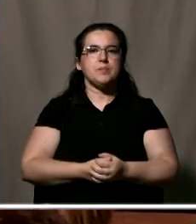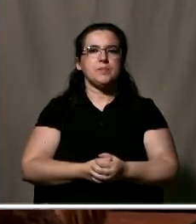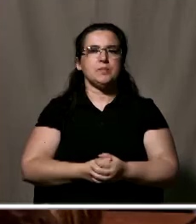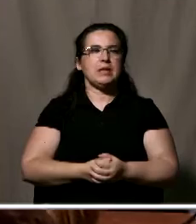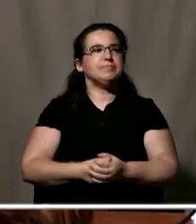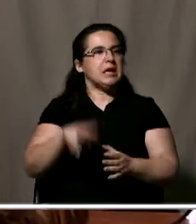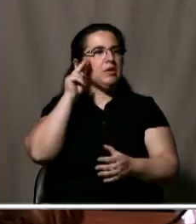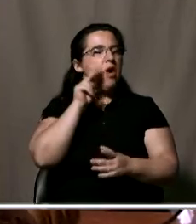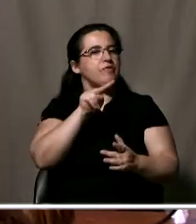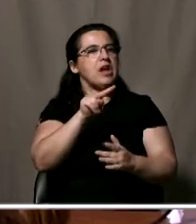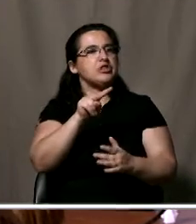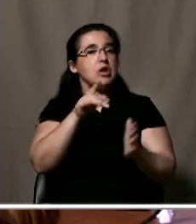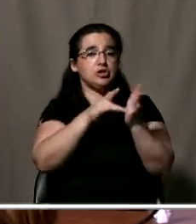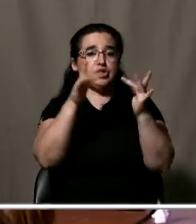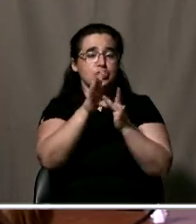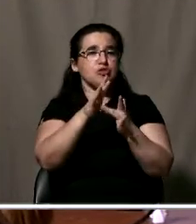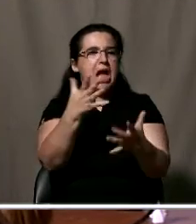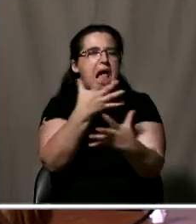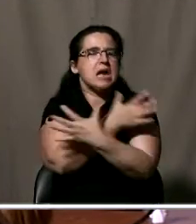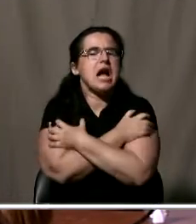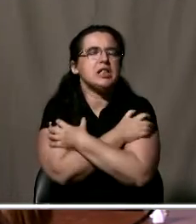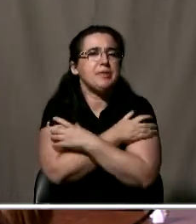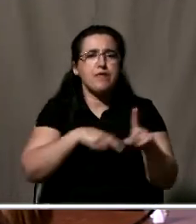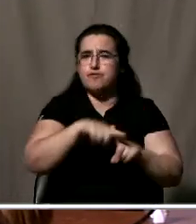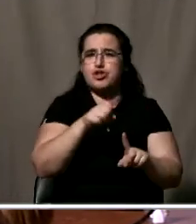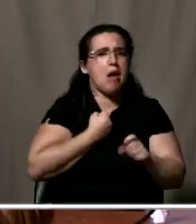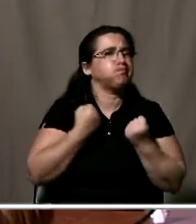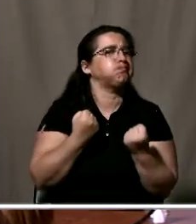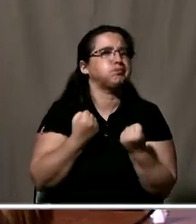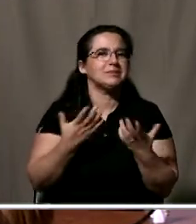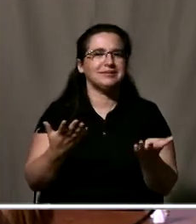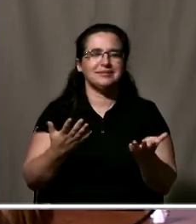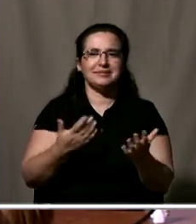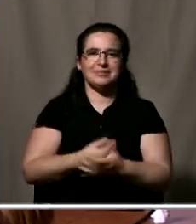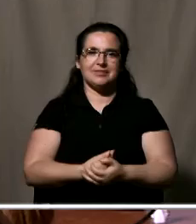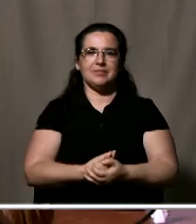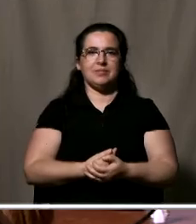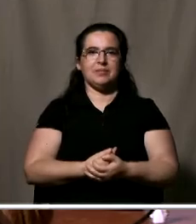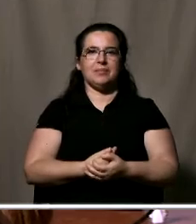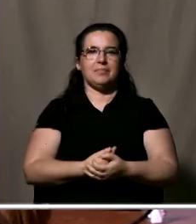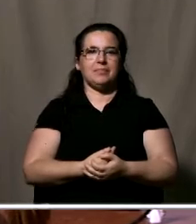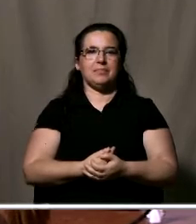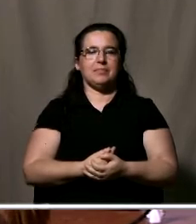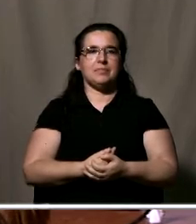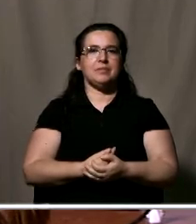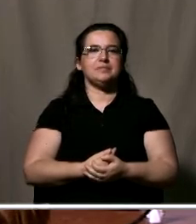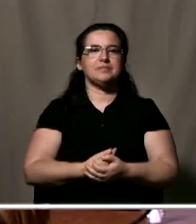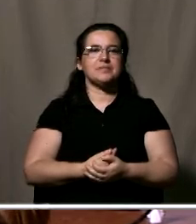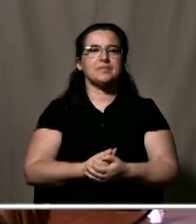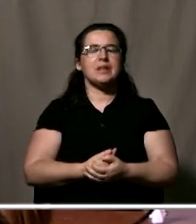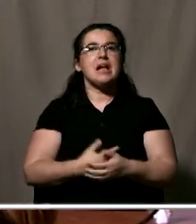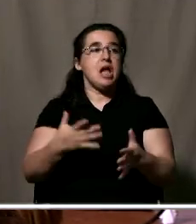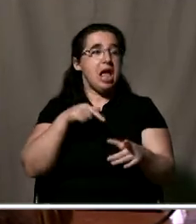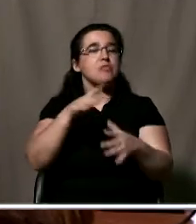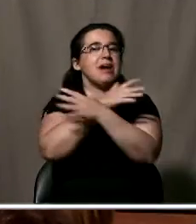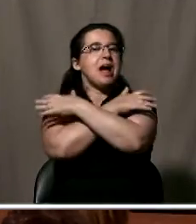me go. Eu vejo aquele que me agarra e não vai deixar fugir. My grip on him is weak, but his grip on me is strong. O meu